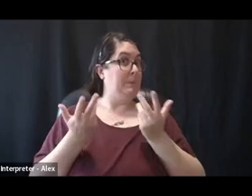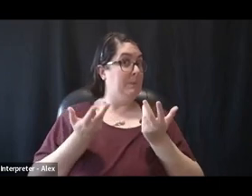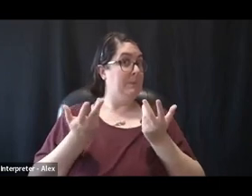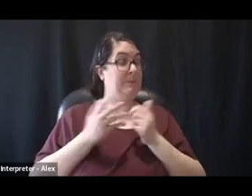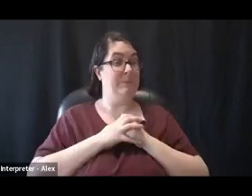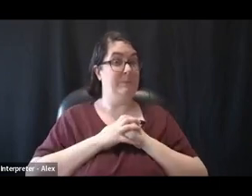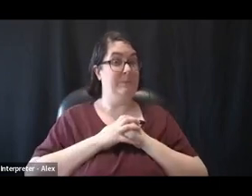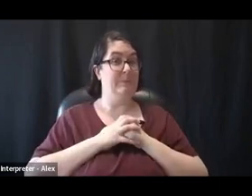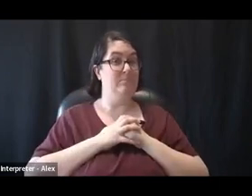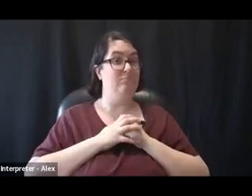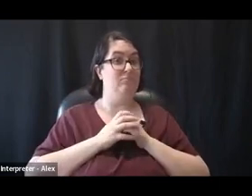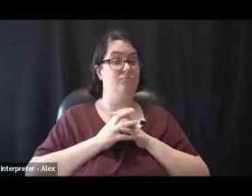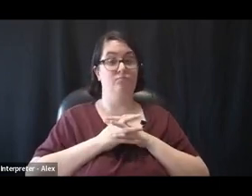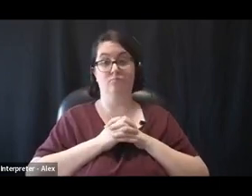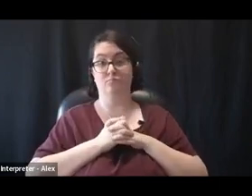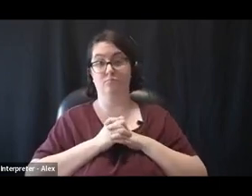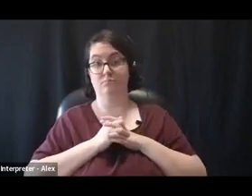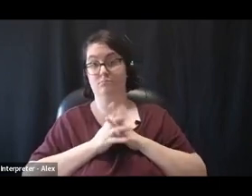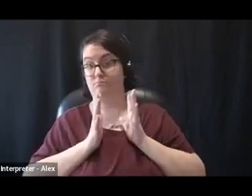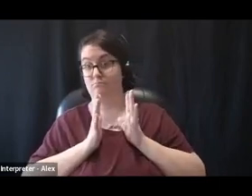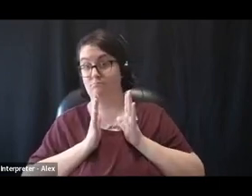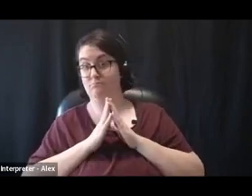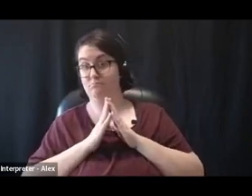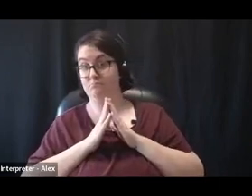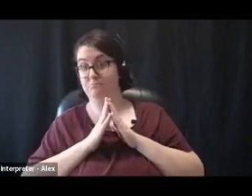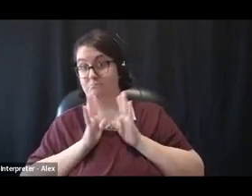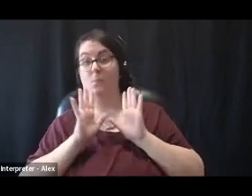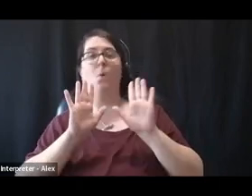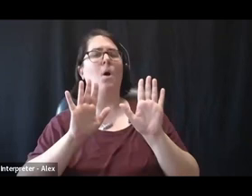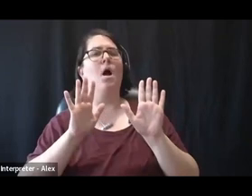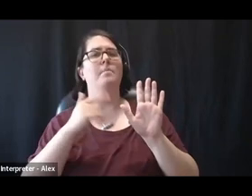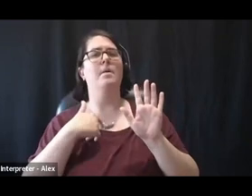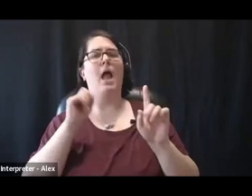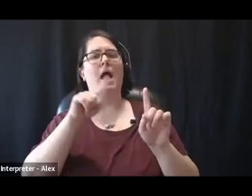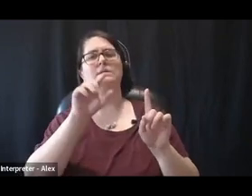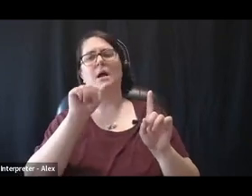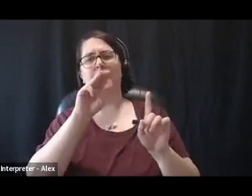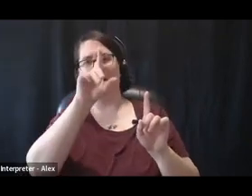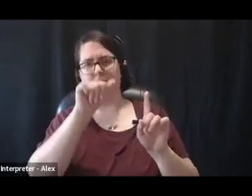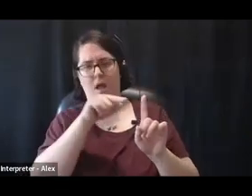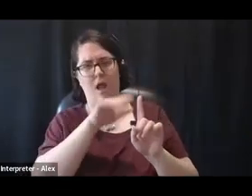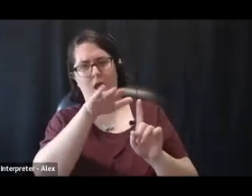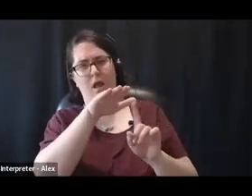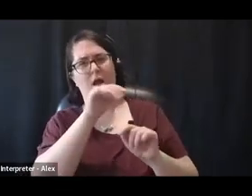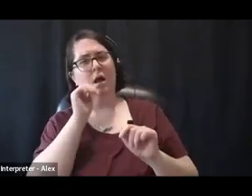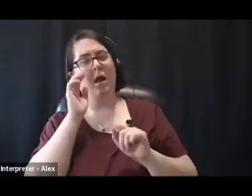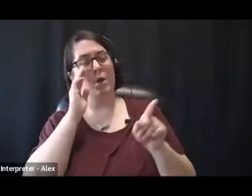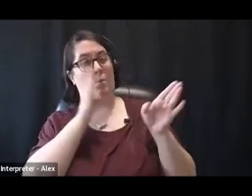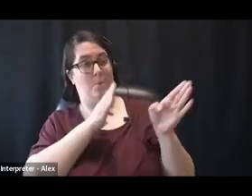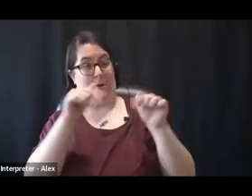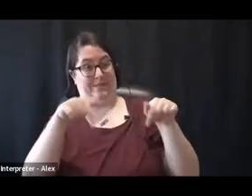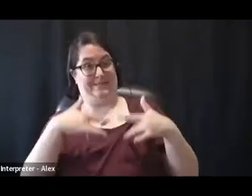someone. And maybe I'd like to ask Amanda, because, in preparation to this